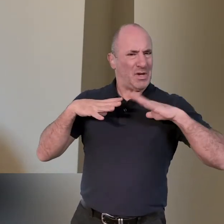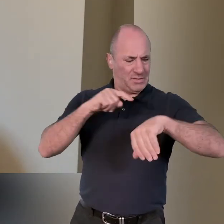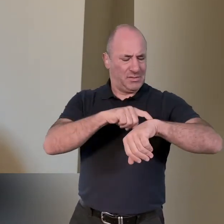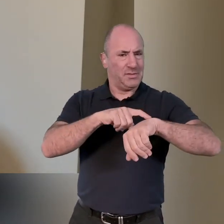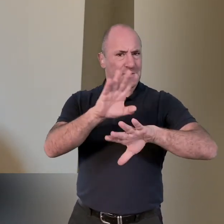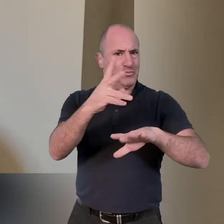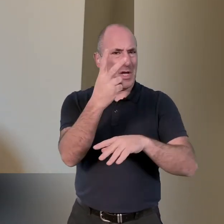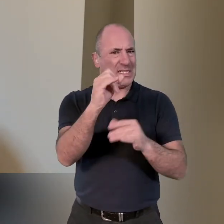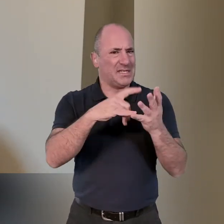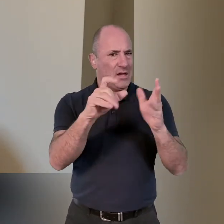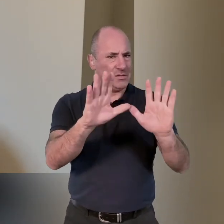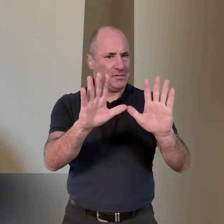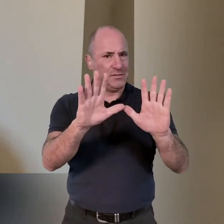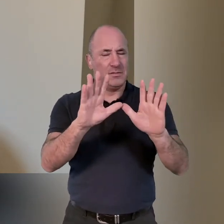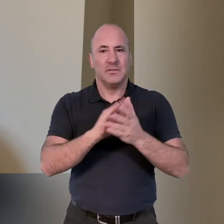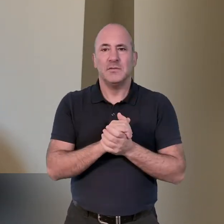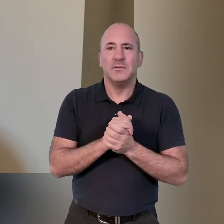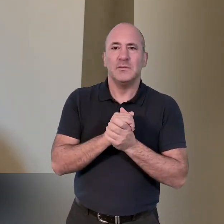Okay.